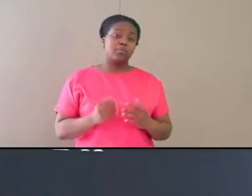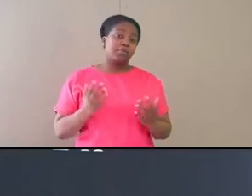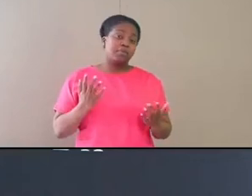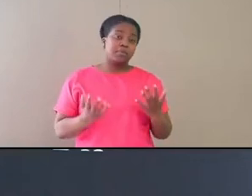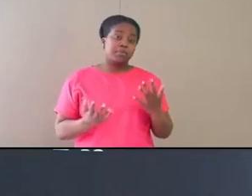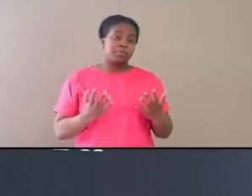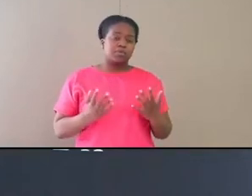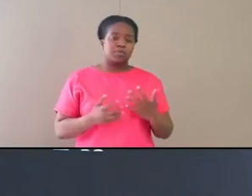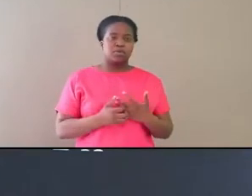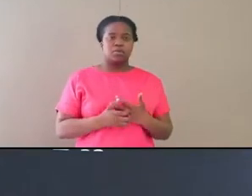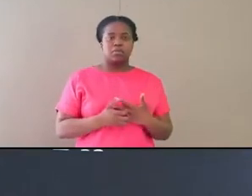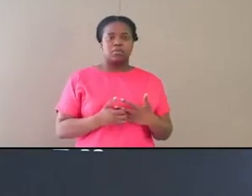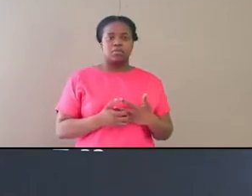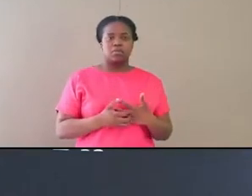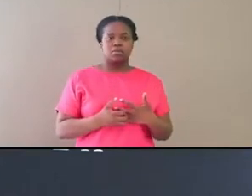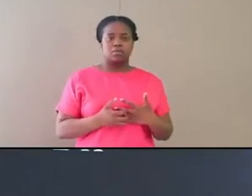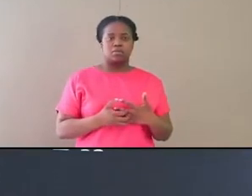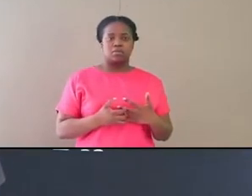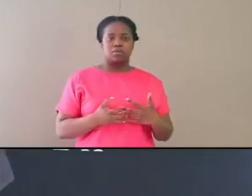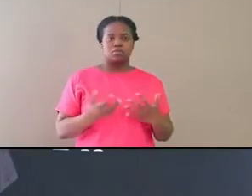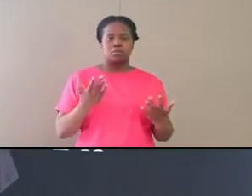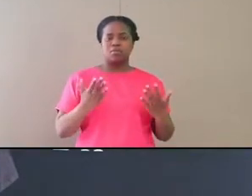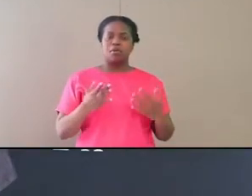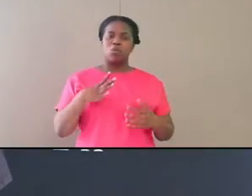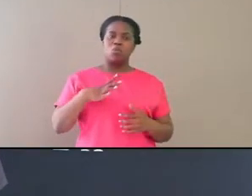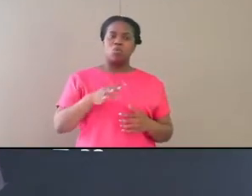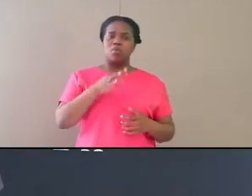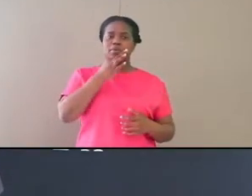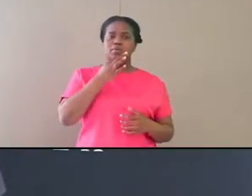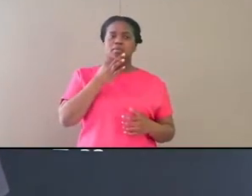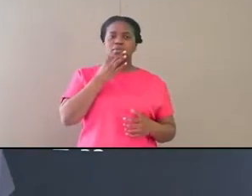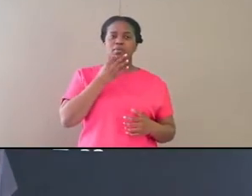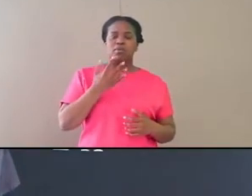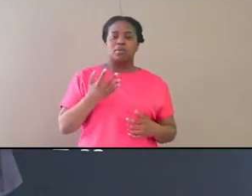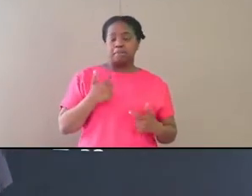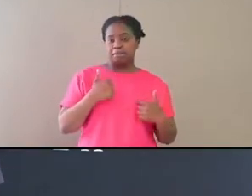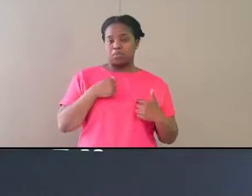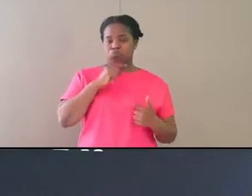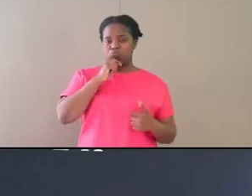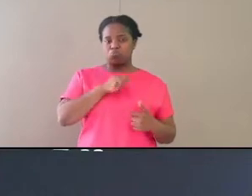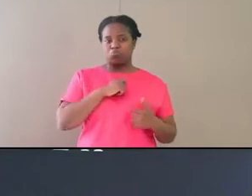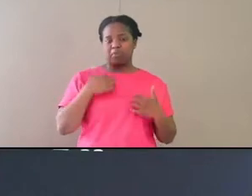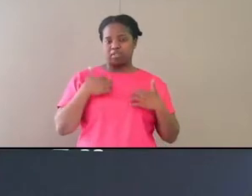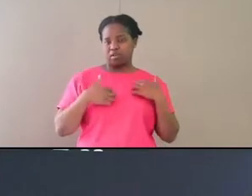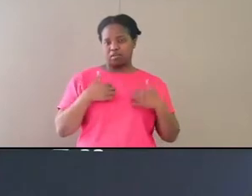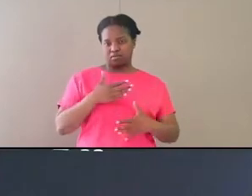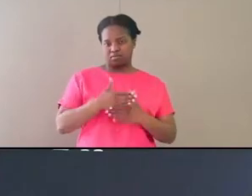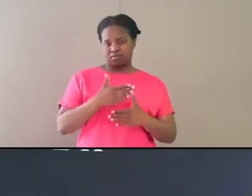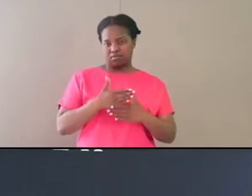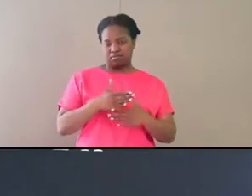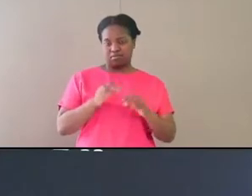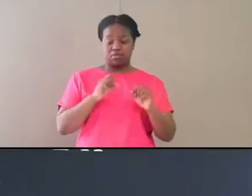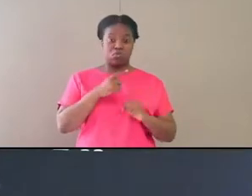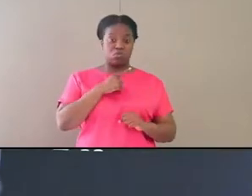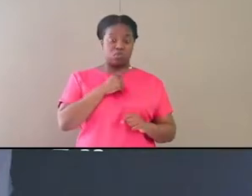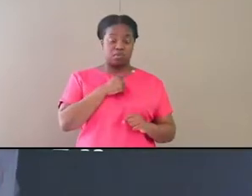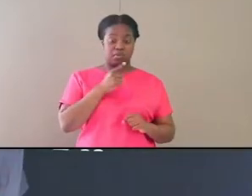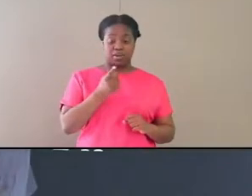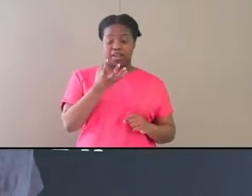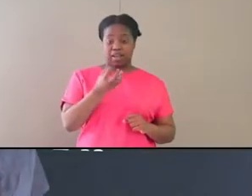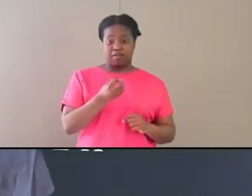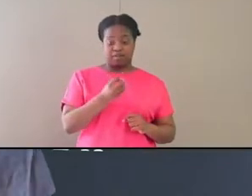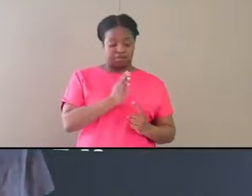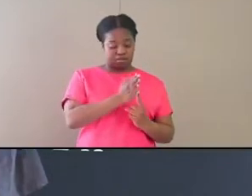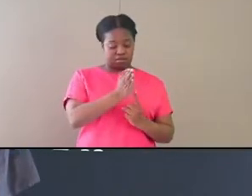Maybe, on the CSG options, I want to say that I'm really excited by this work. Because not only does it give us